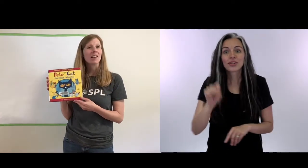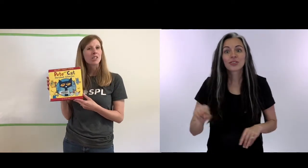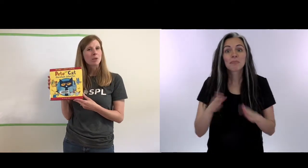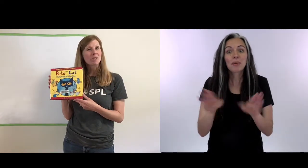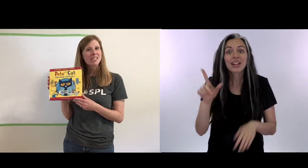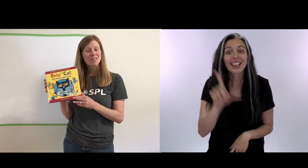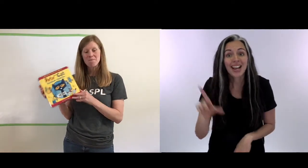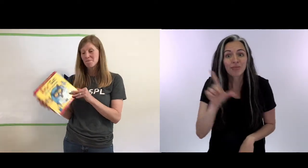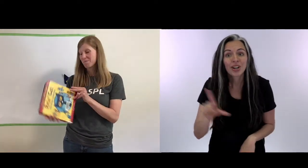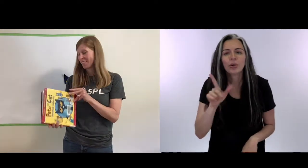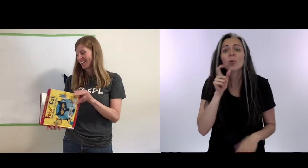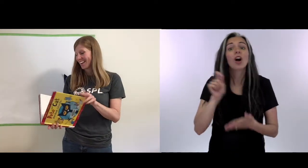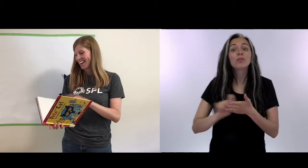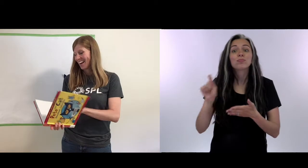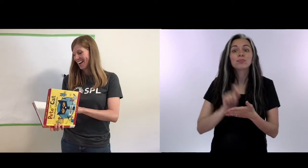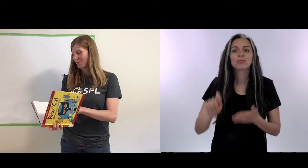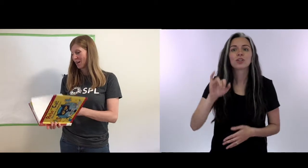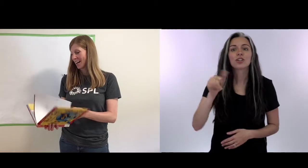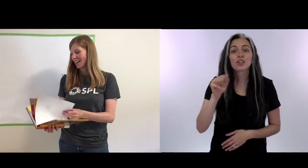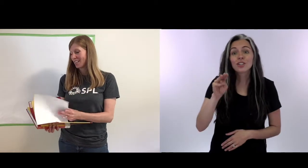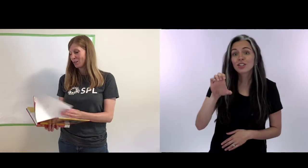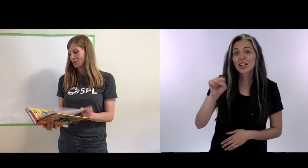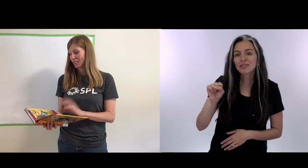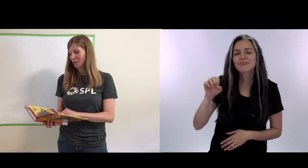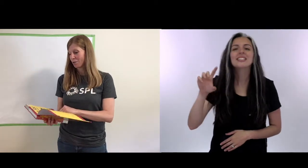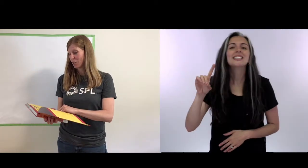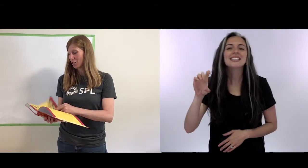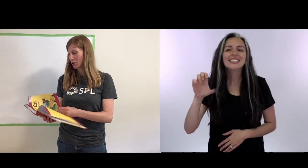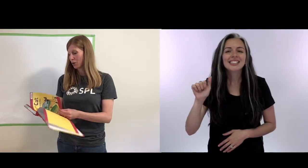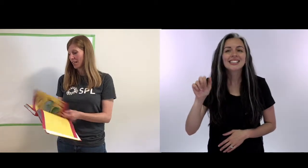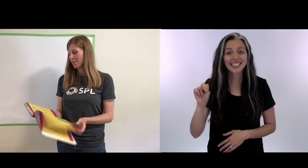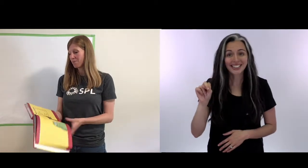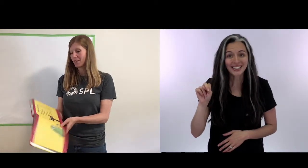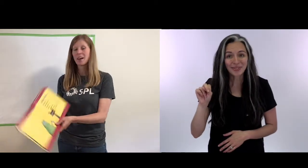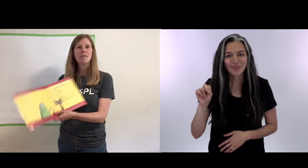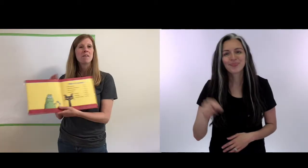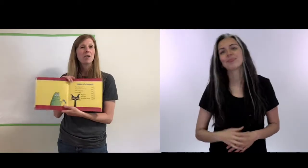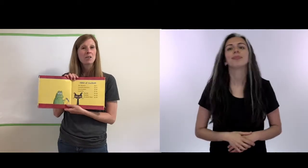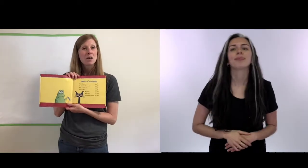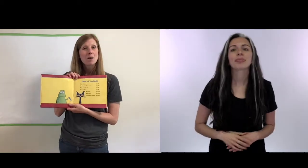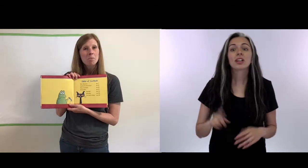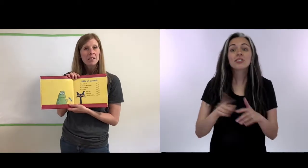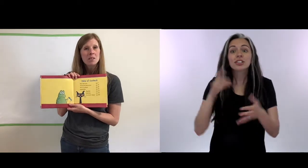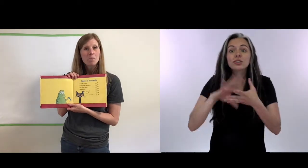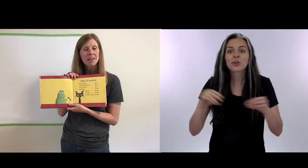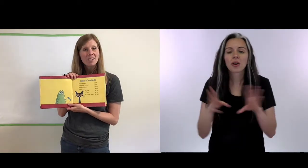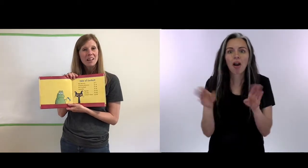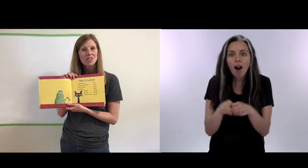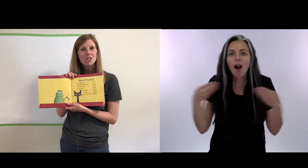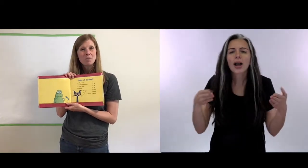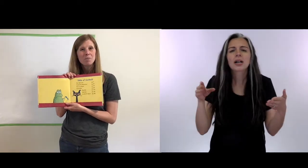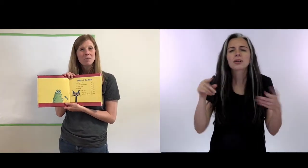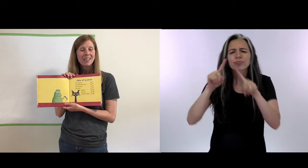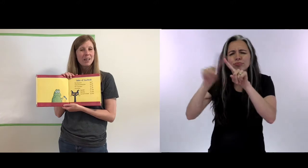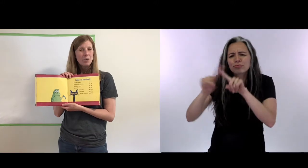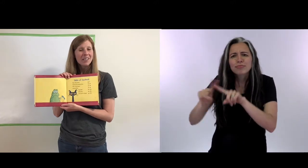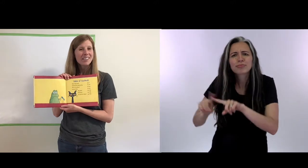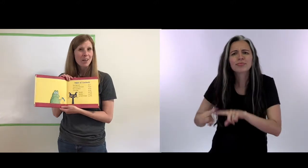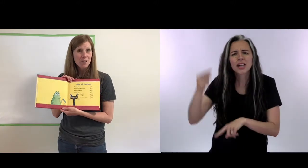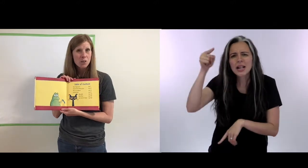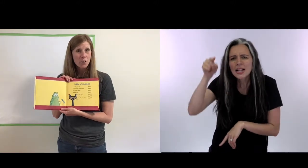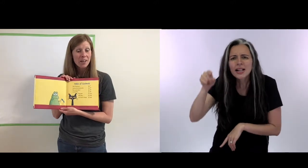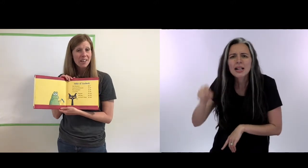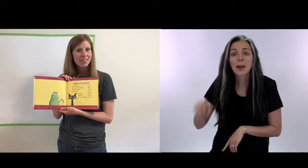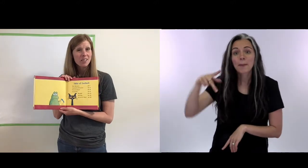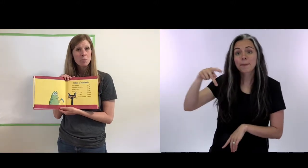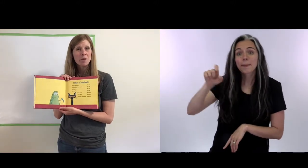all by James Dean. And when I looked at the first story, I found Pete's Big Lunch. We're going to